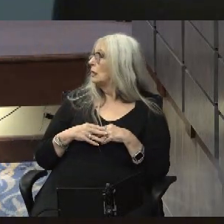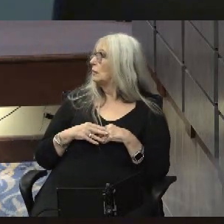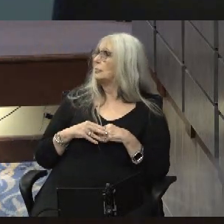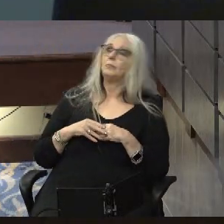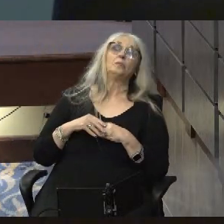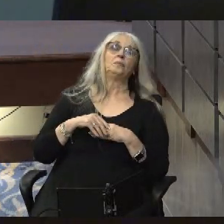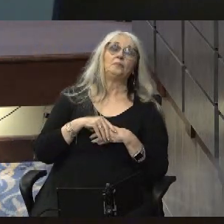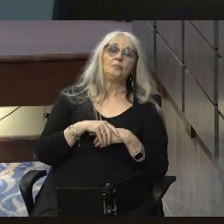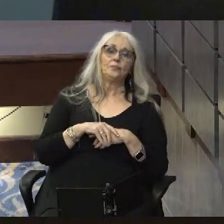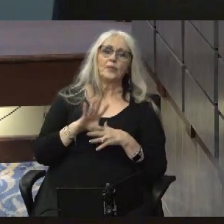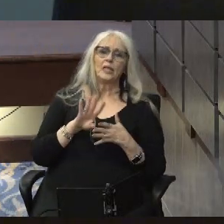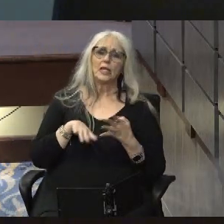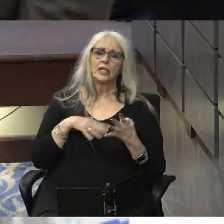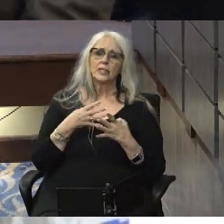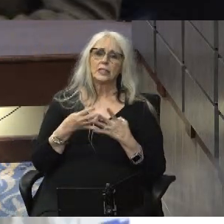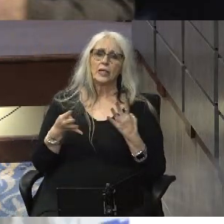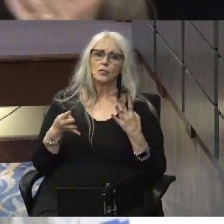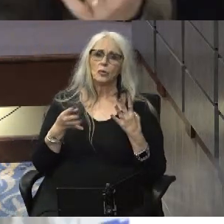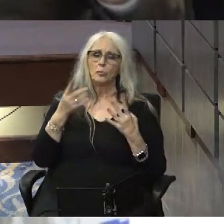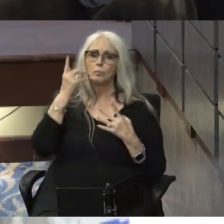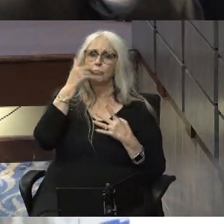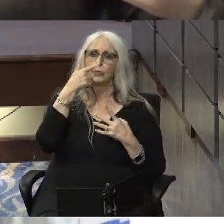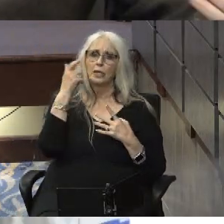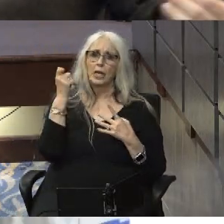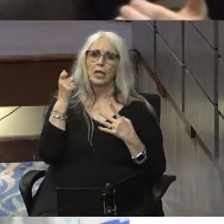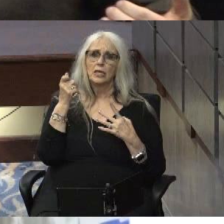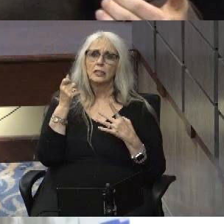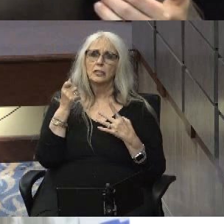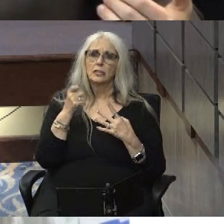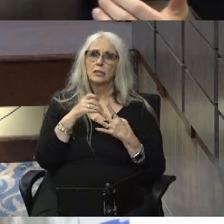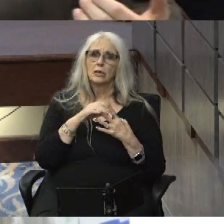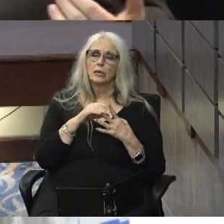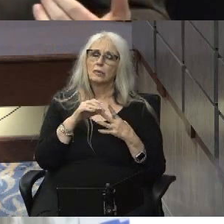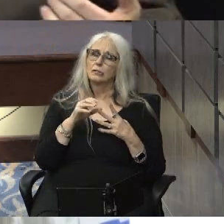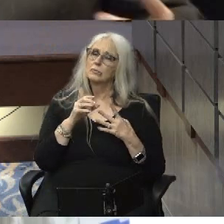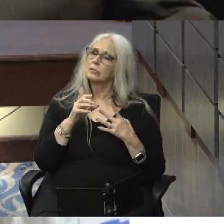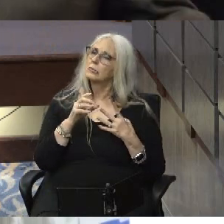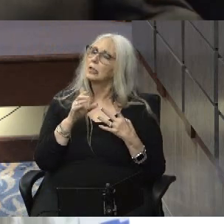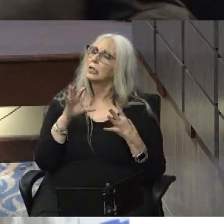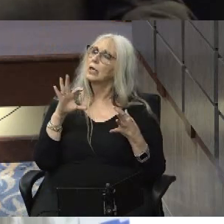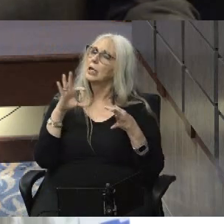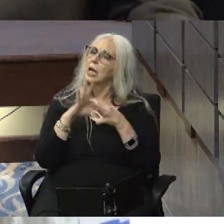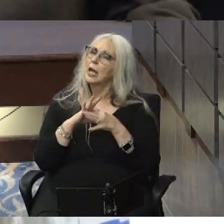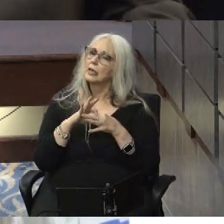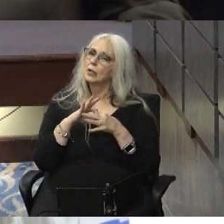that schedule, is that, you know, because it gets engaged from various points, in terms of the connectivity, 100%,